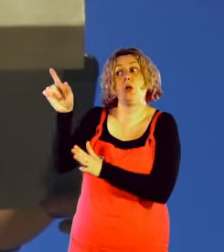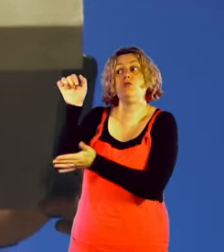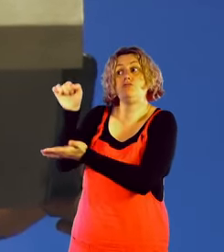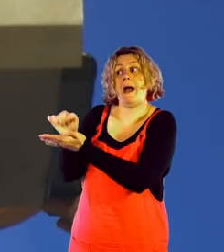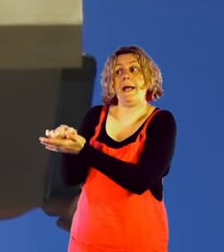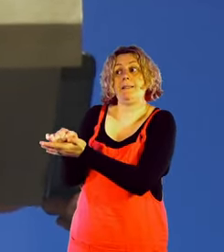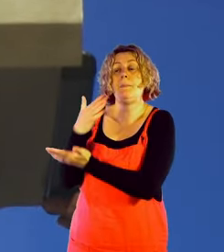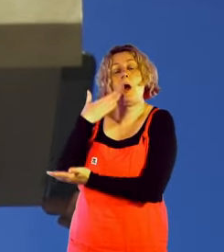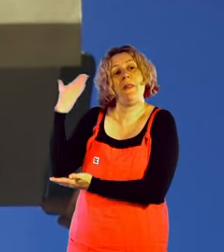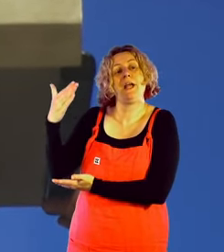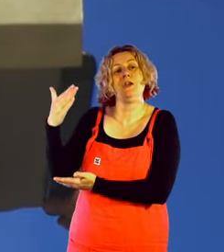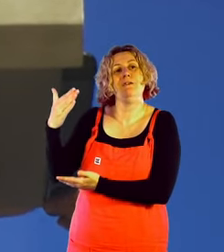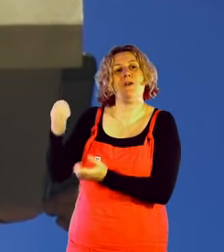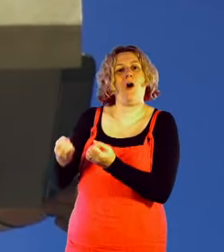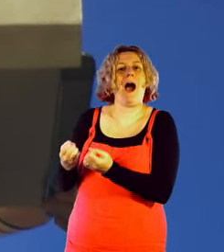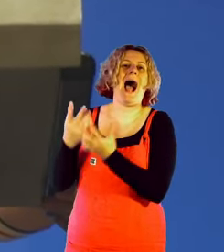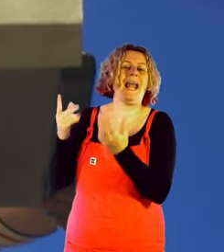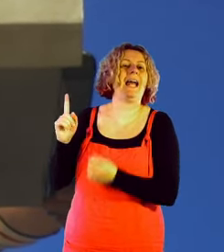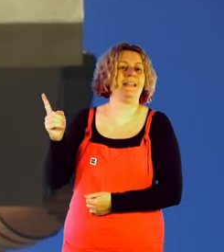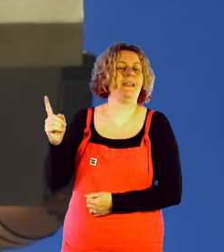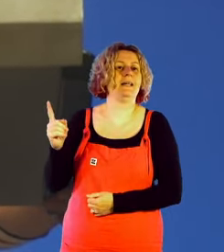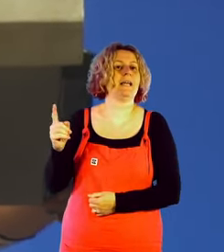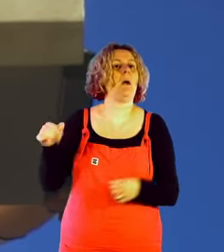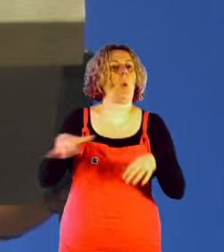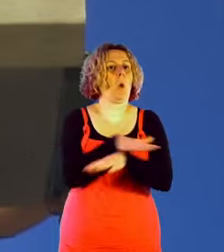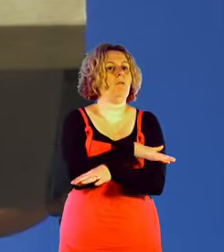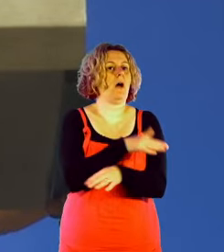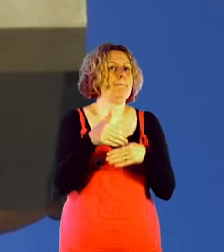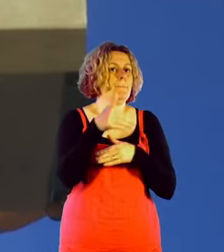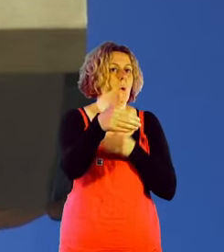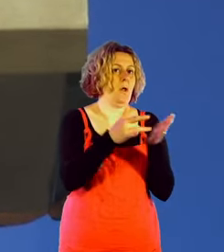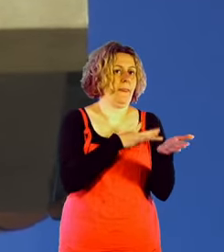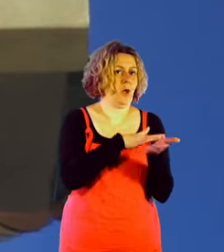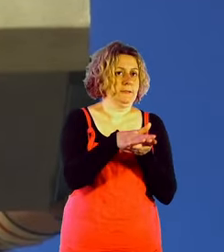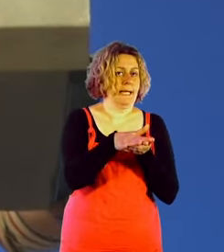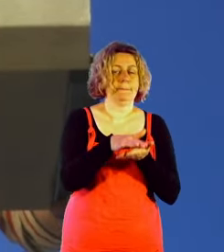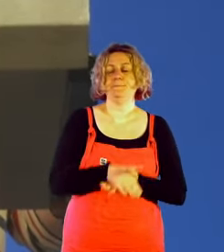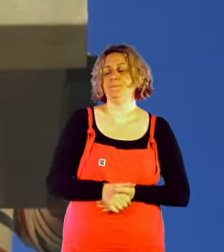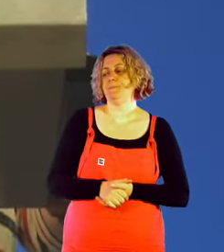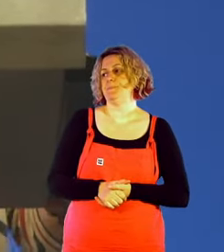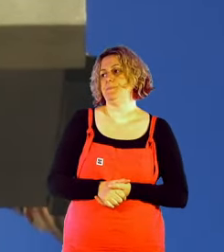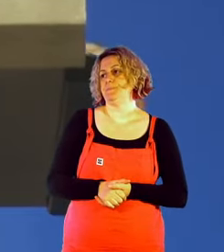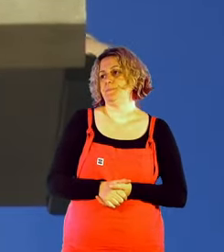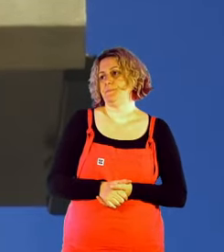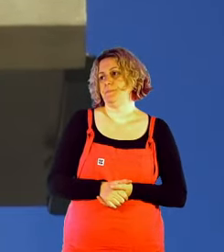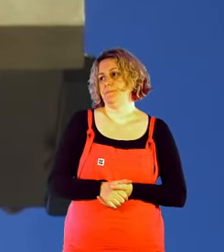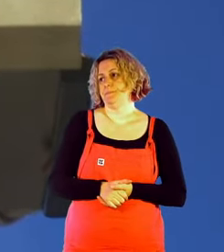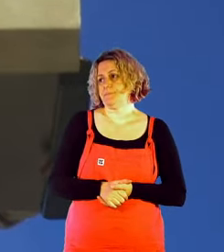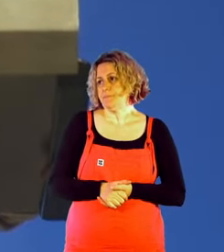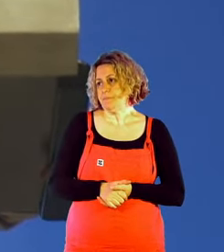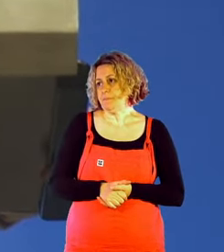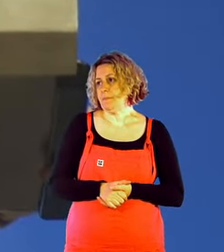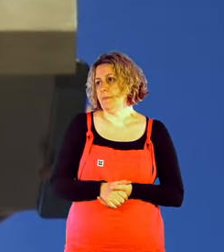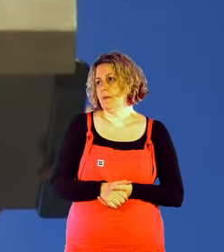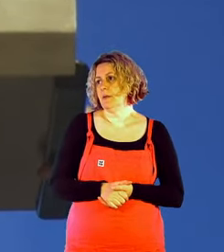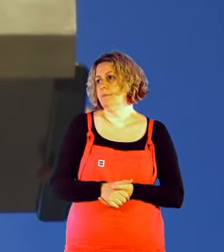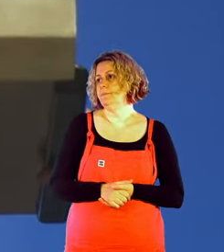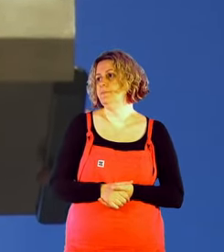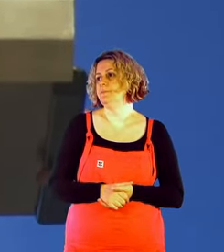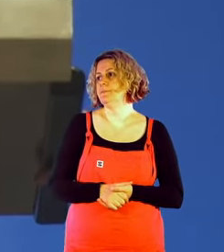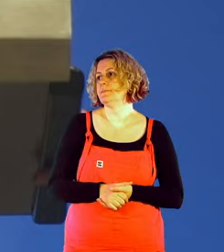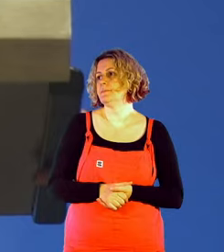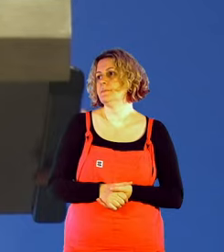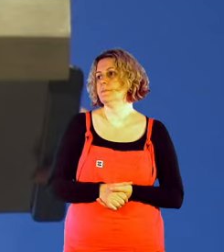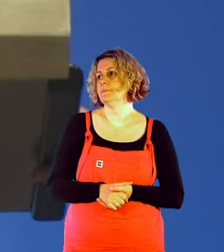you for just highlighting that, definitely. Good, yes, oh, sorry, are you waiting for, oh, here, yeah.